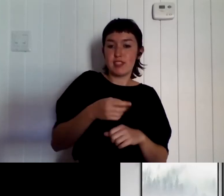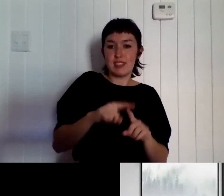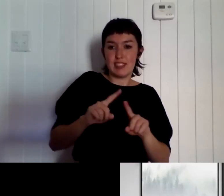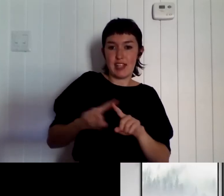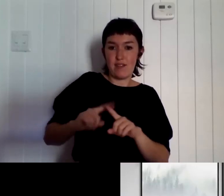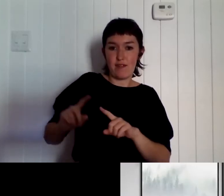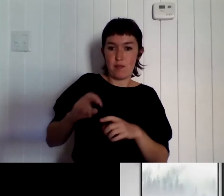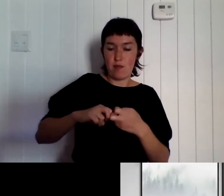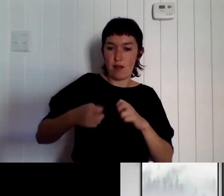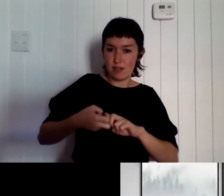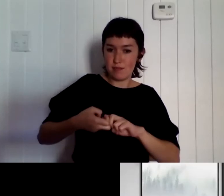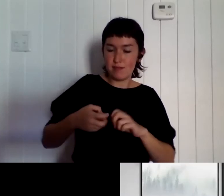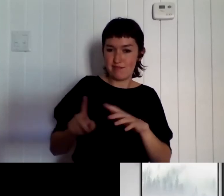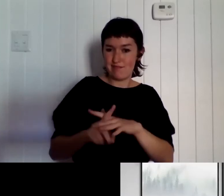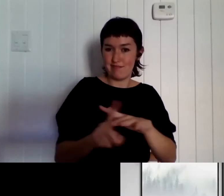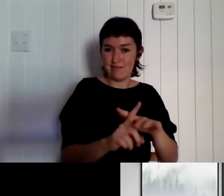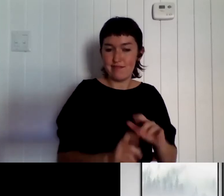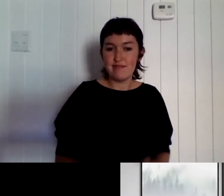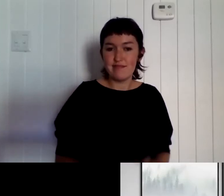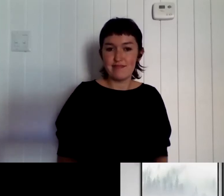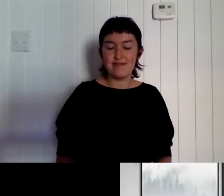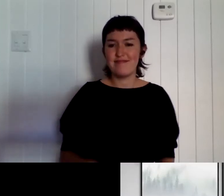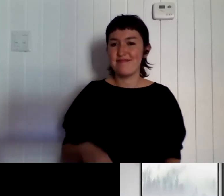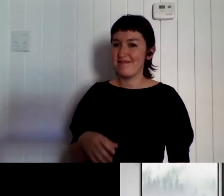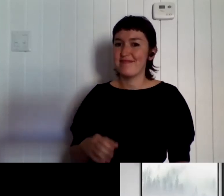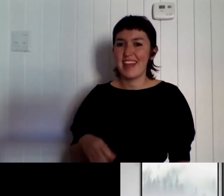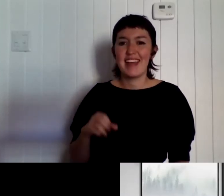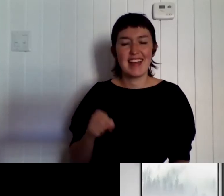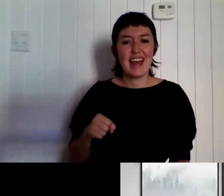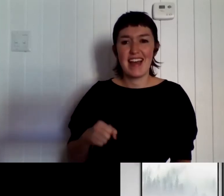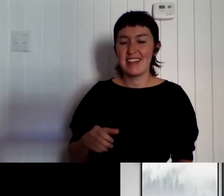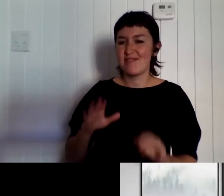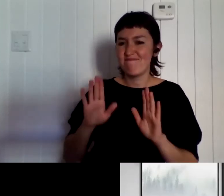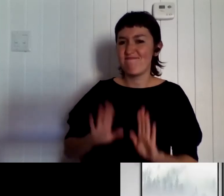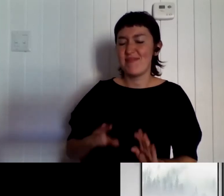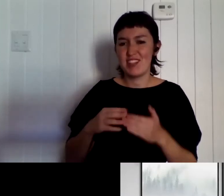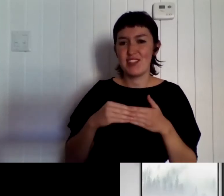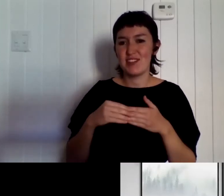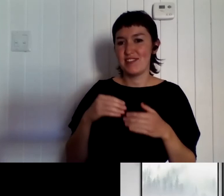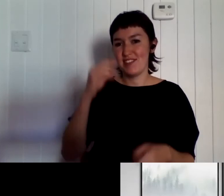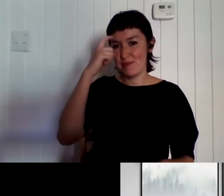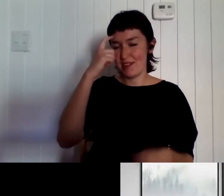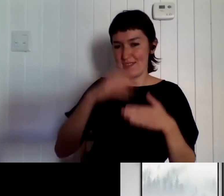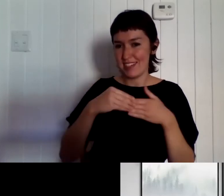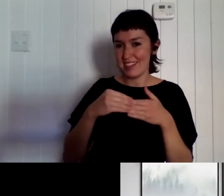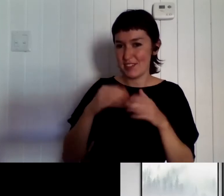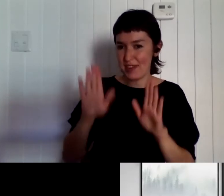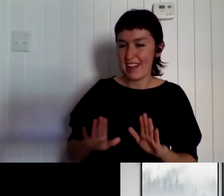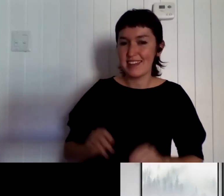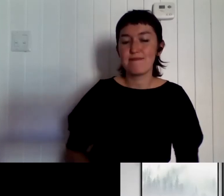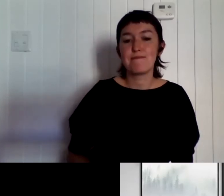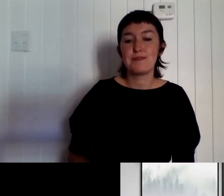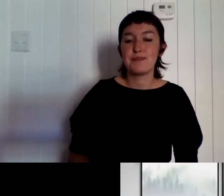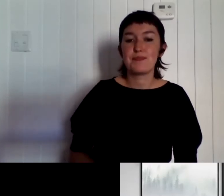encounter. Awesome. Thank God for neuroplasticity for sure. Jen's class wants to know, how will having